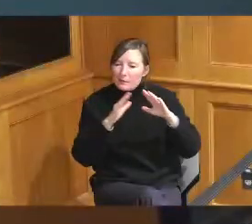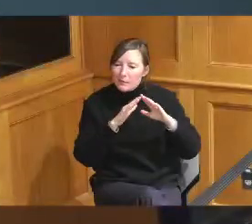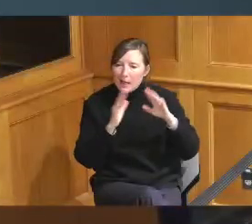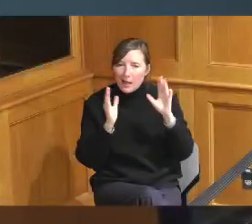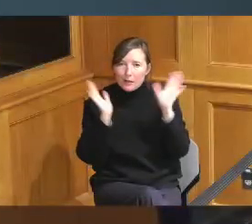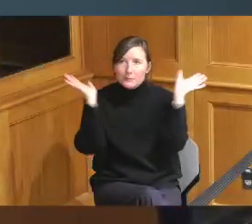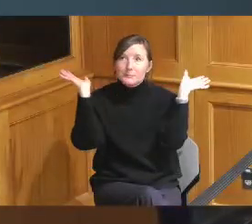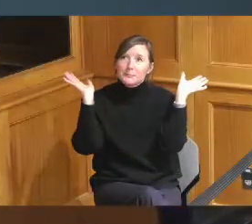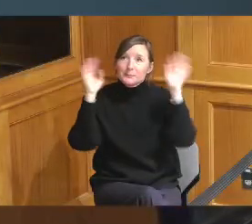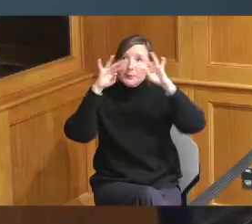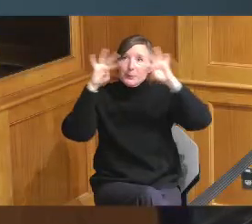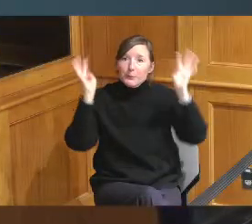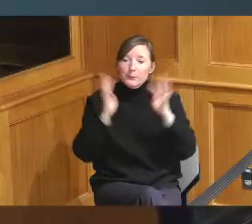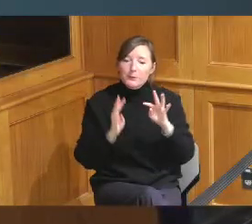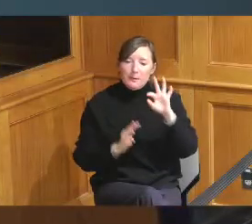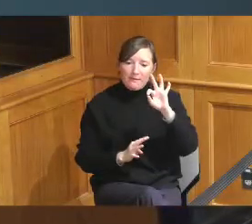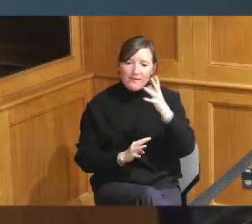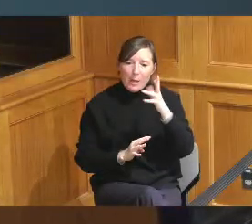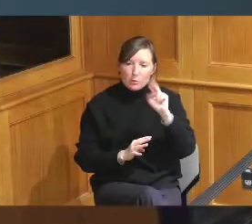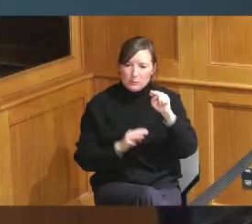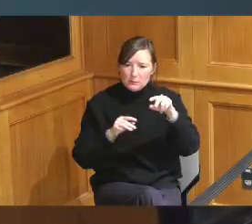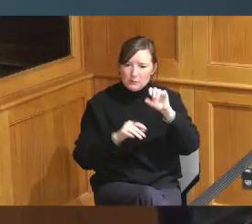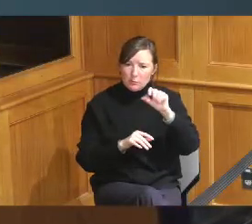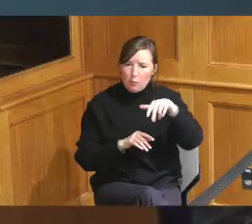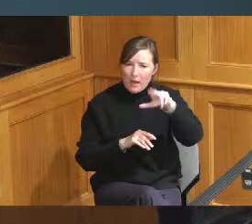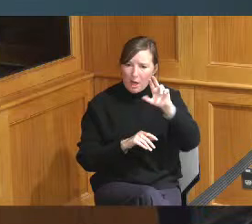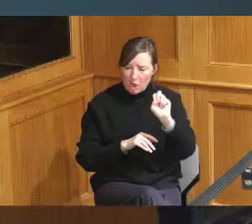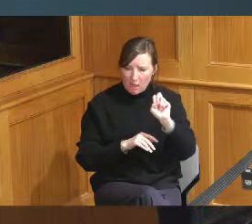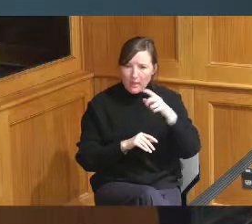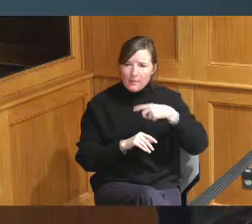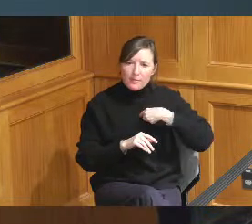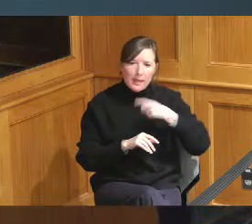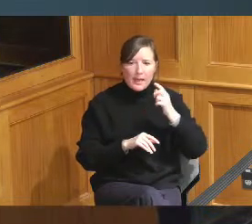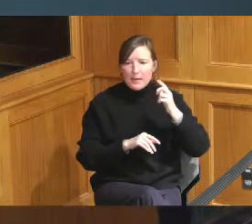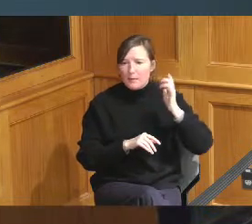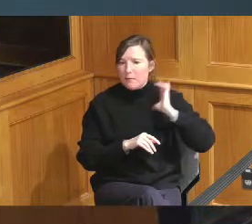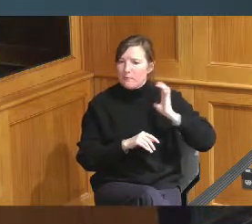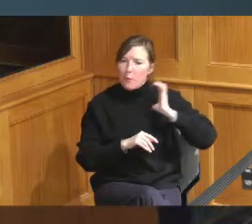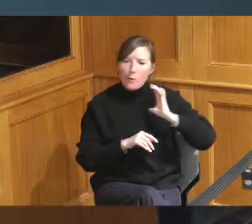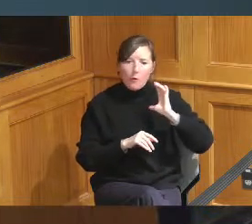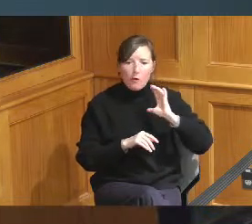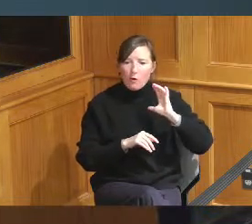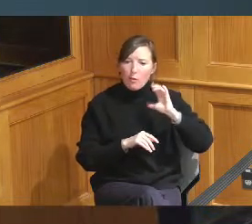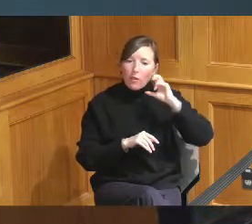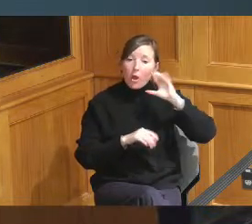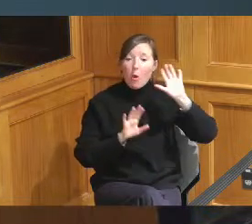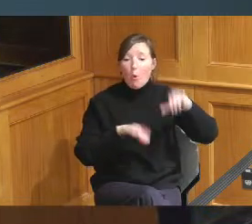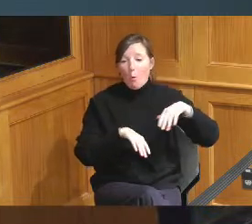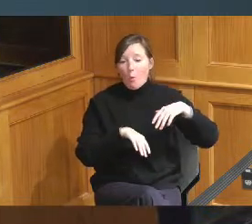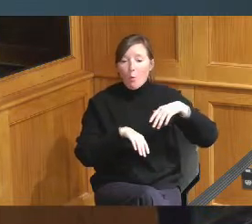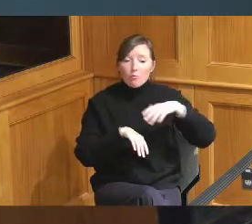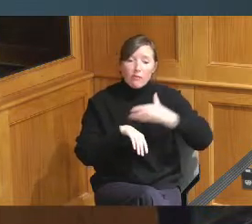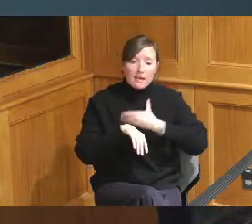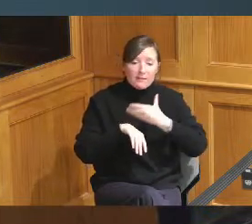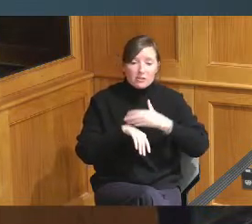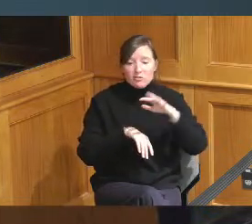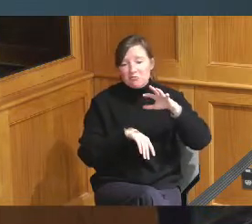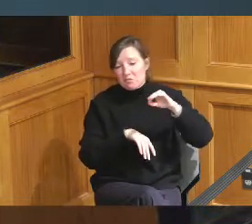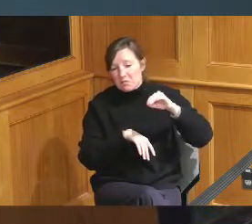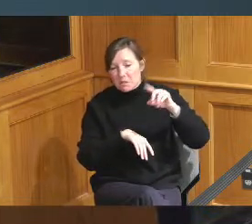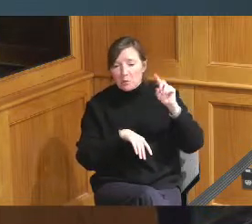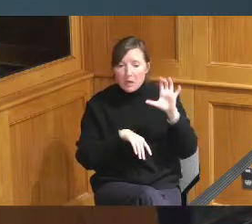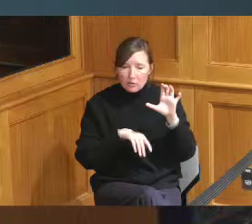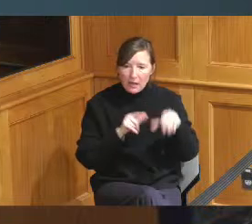Fountain Square and communities could rent it, I don't know, $50, $100. And then the proposal was to have